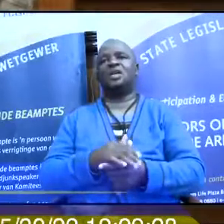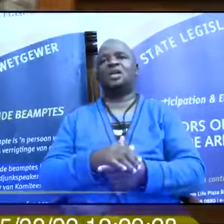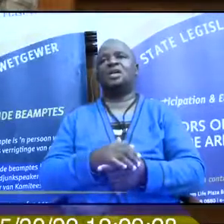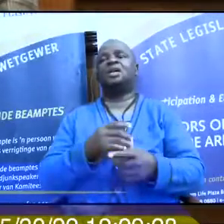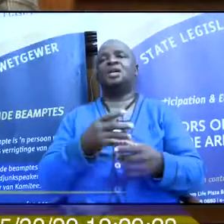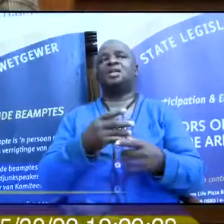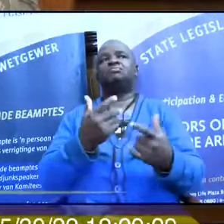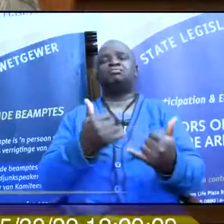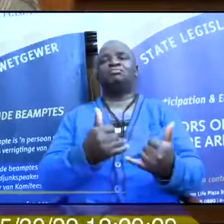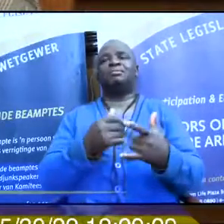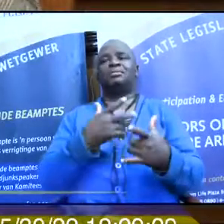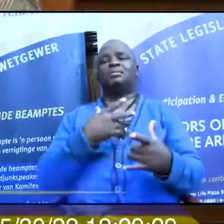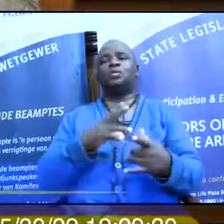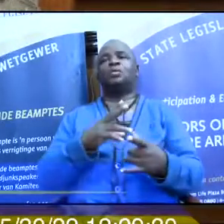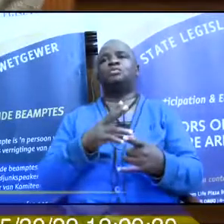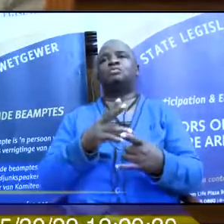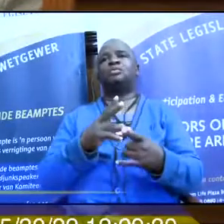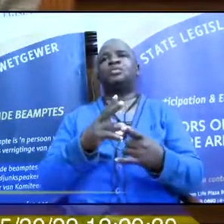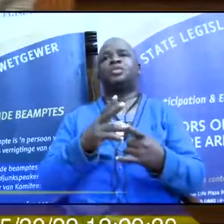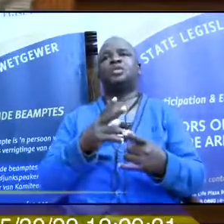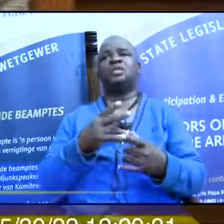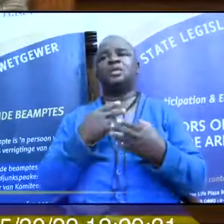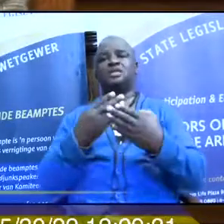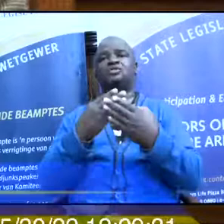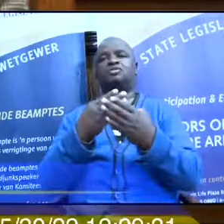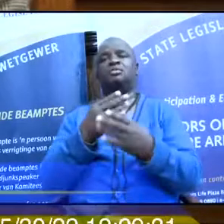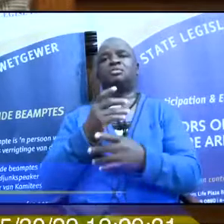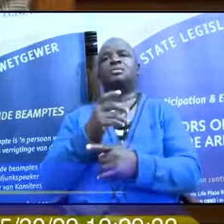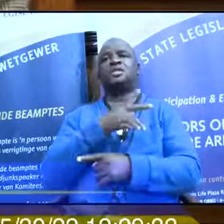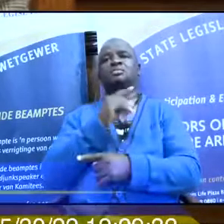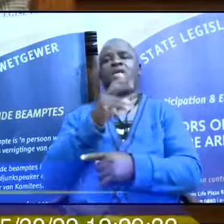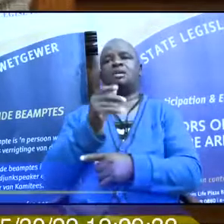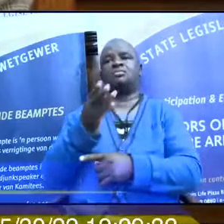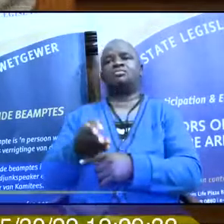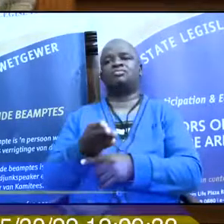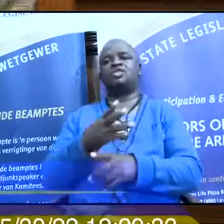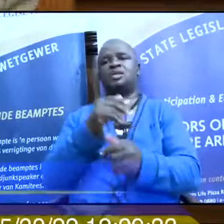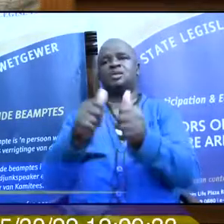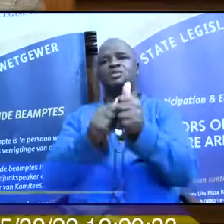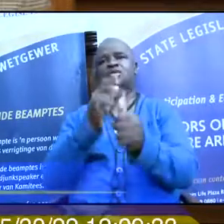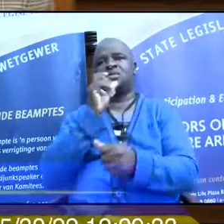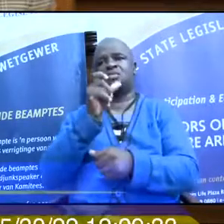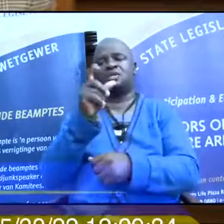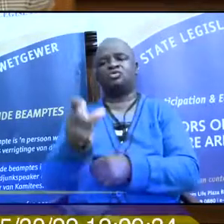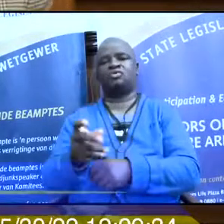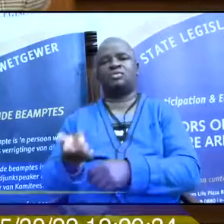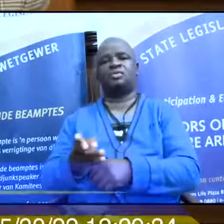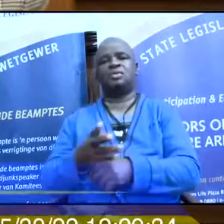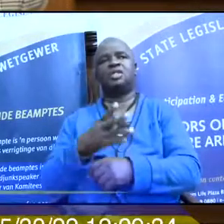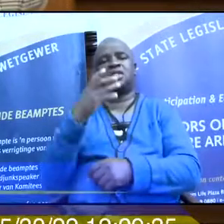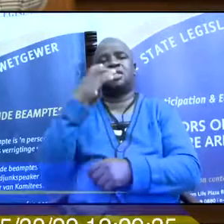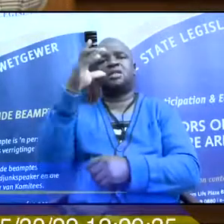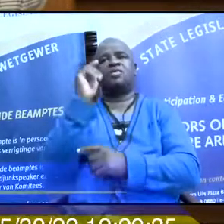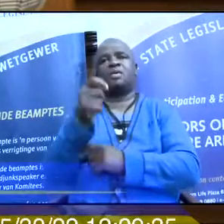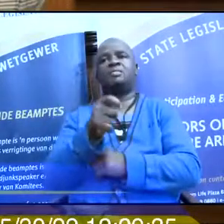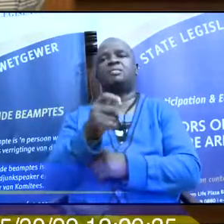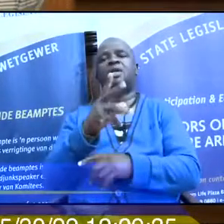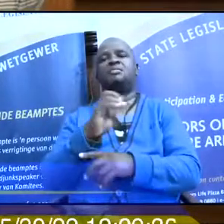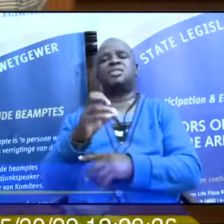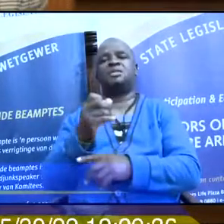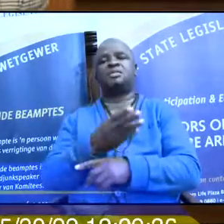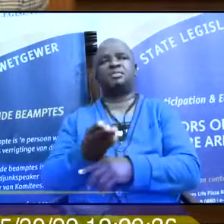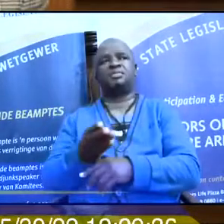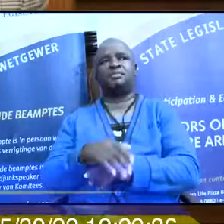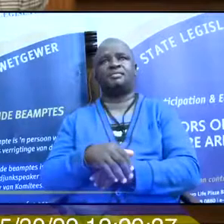acknowledge the presence of the speaker the deputy speaker and the chief whip and the embassy president in this